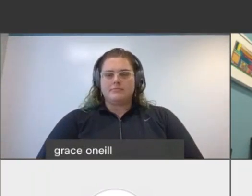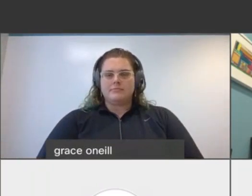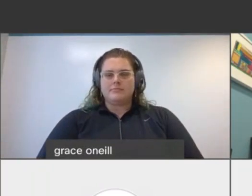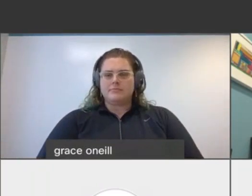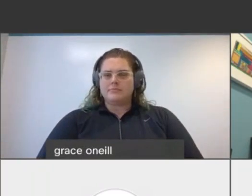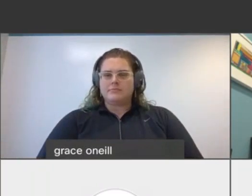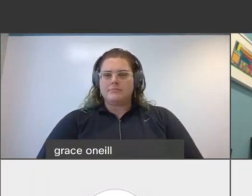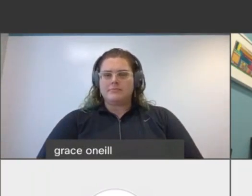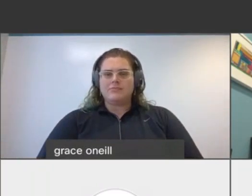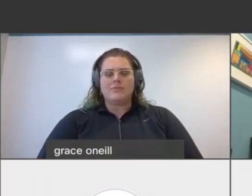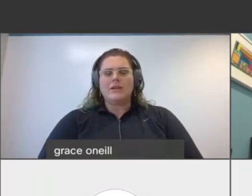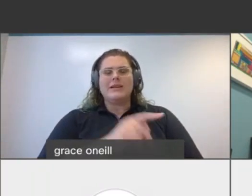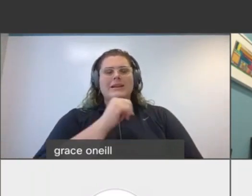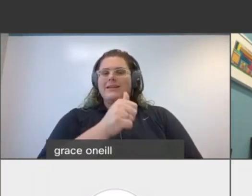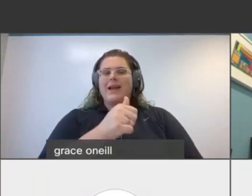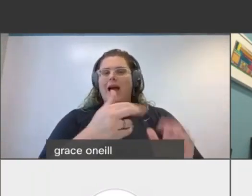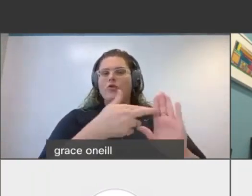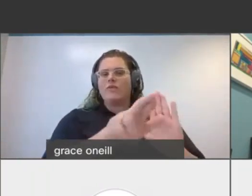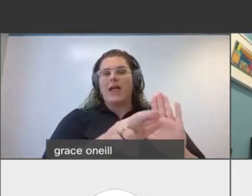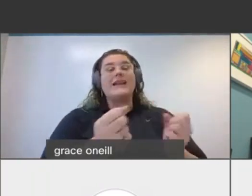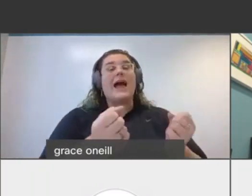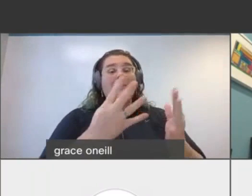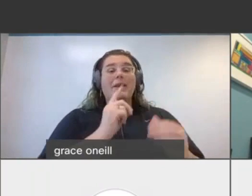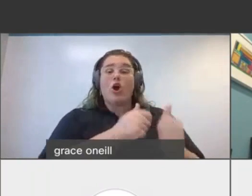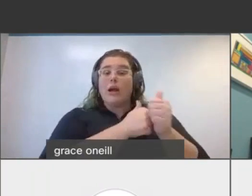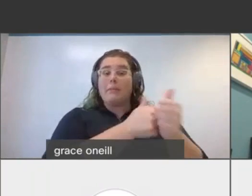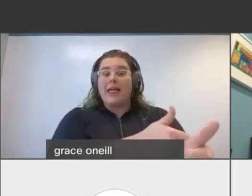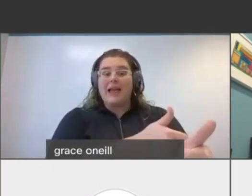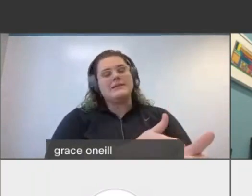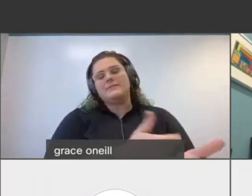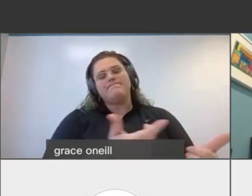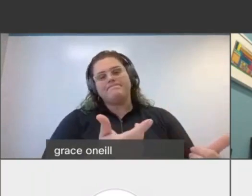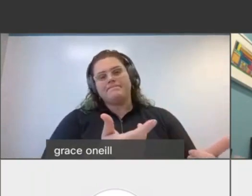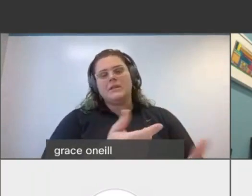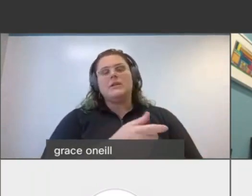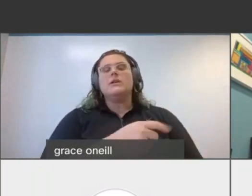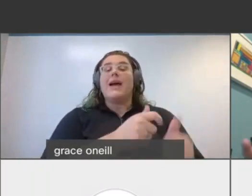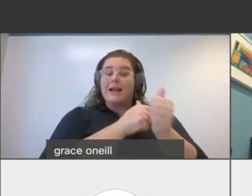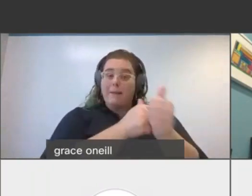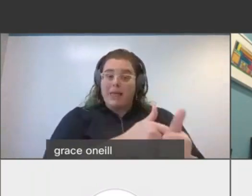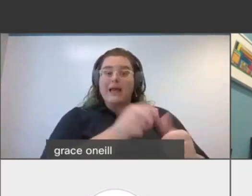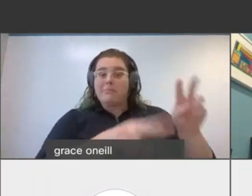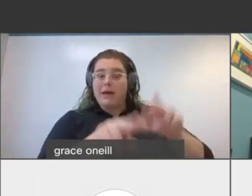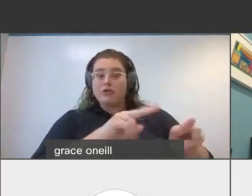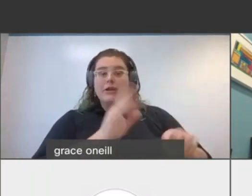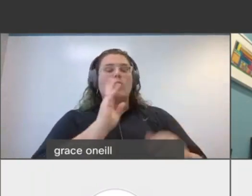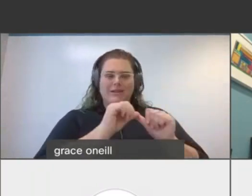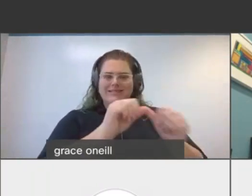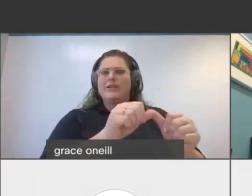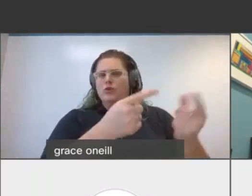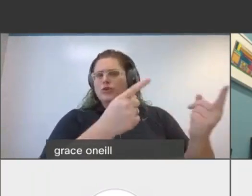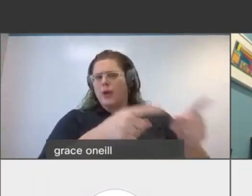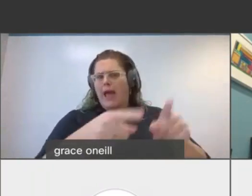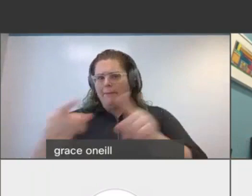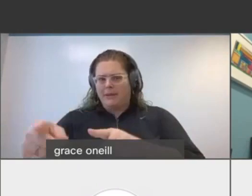It doesn't reflect compliance. Compliance monitoring will be done and will continue to be done, as I said,